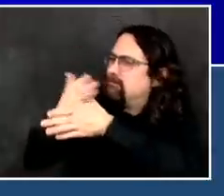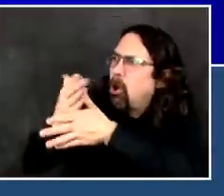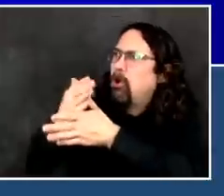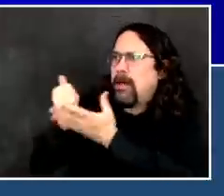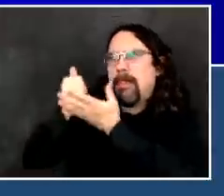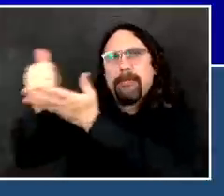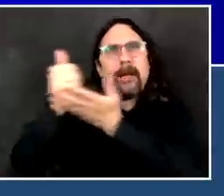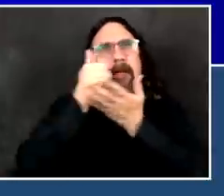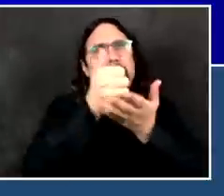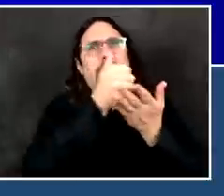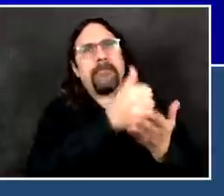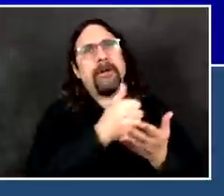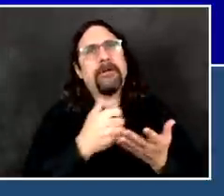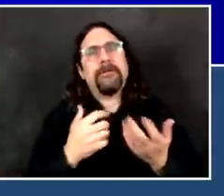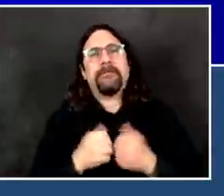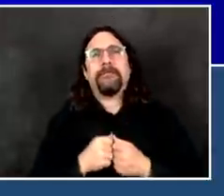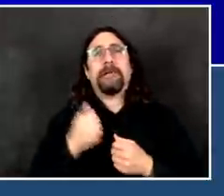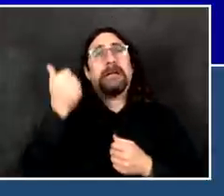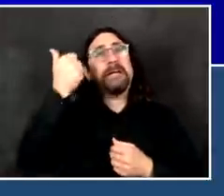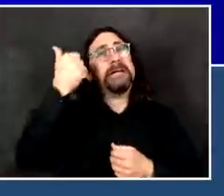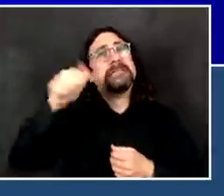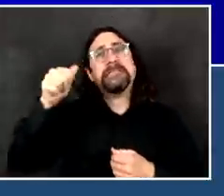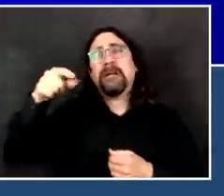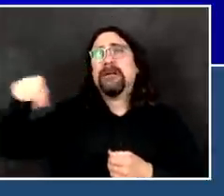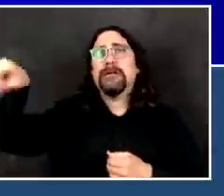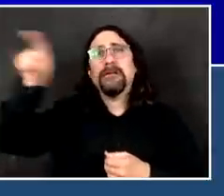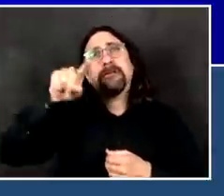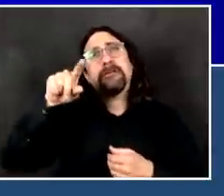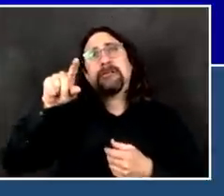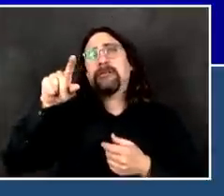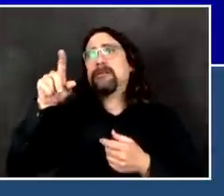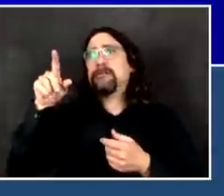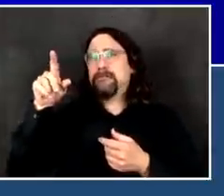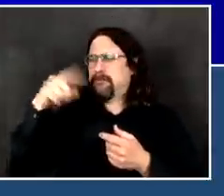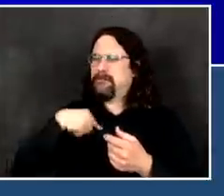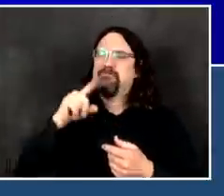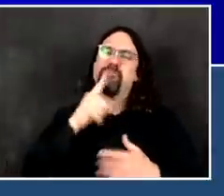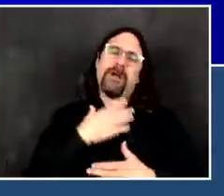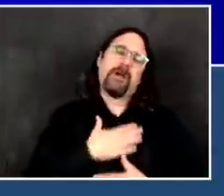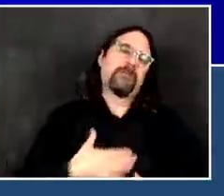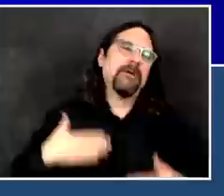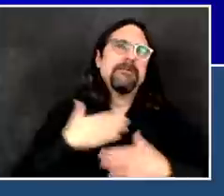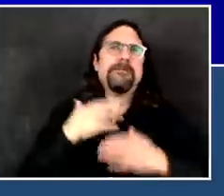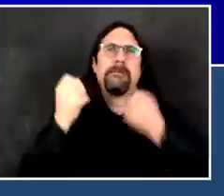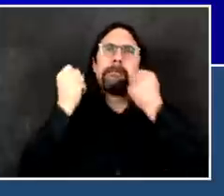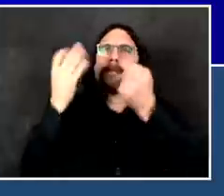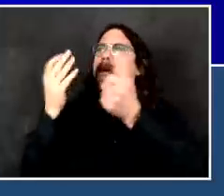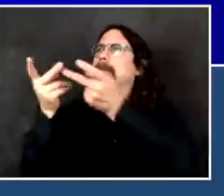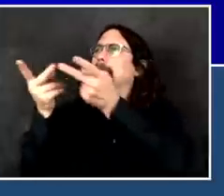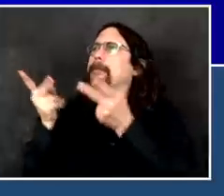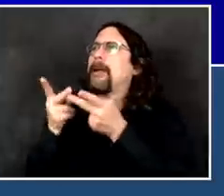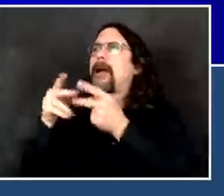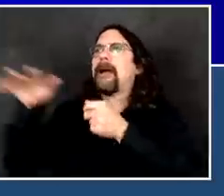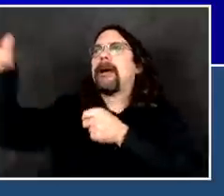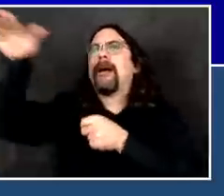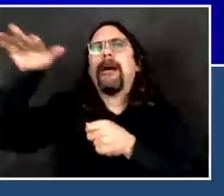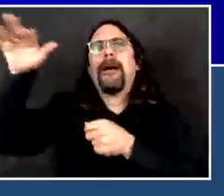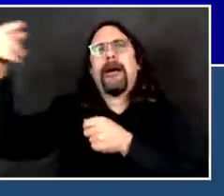this crisis, we will be there for them because we will have a reserve that's available and that we can depend on.